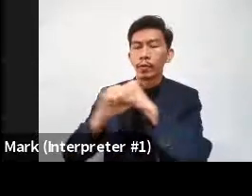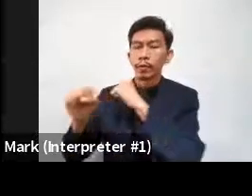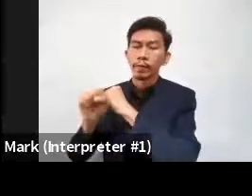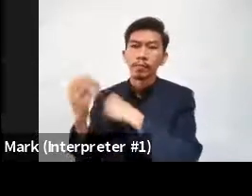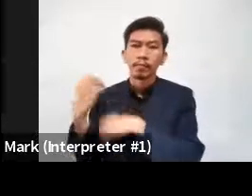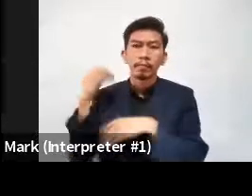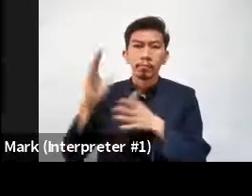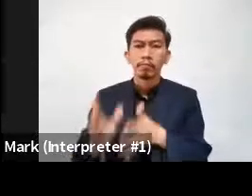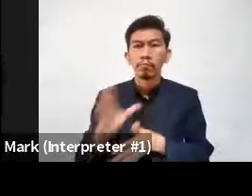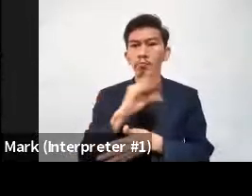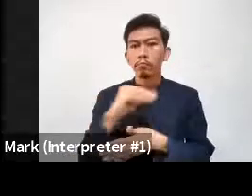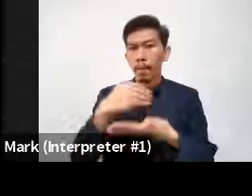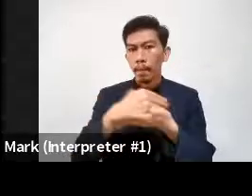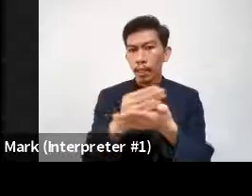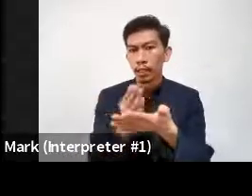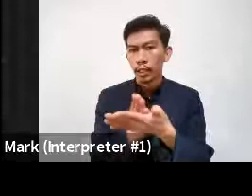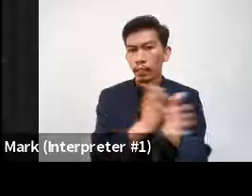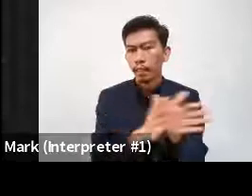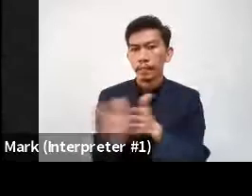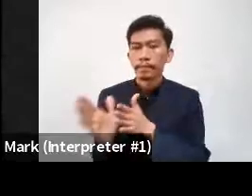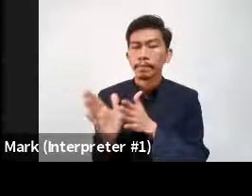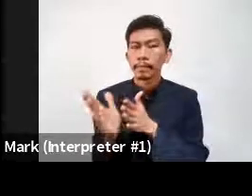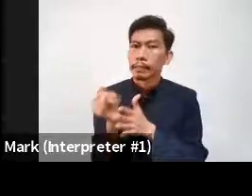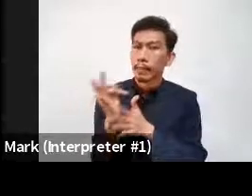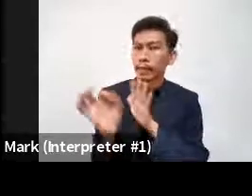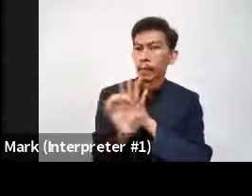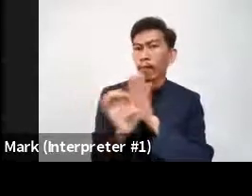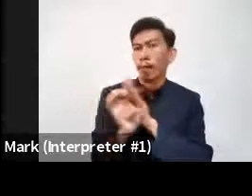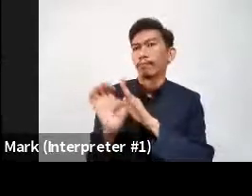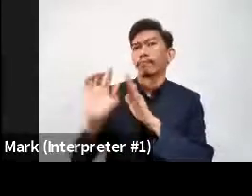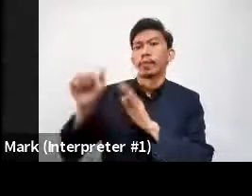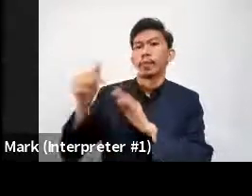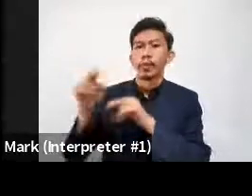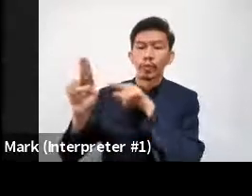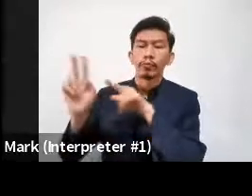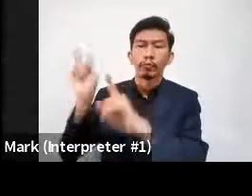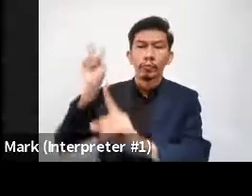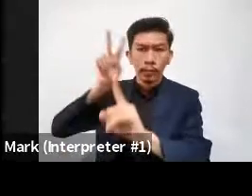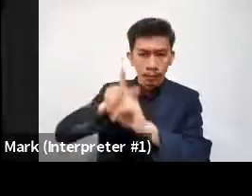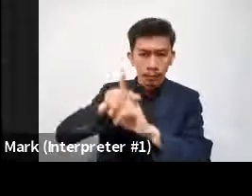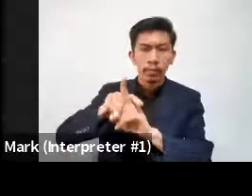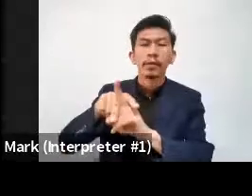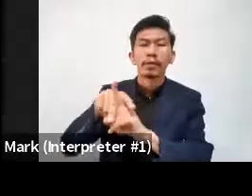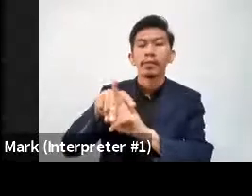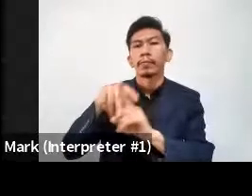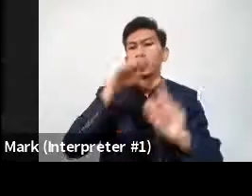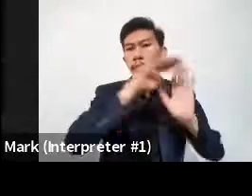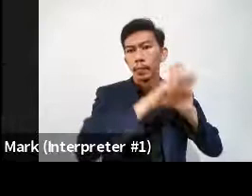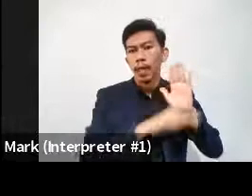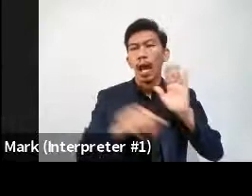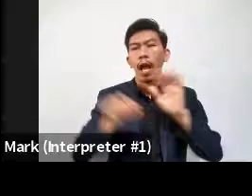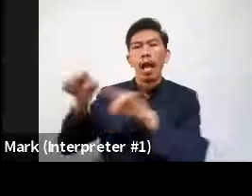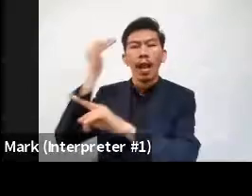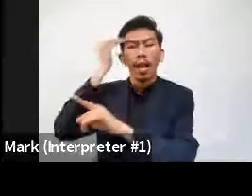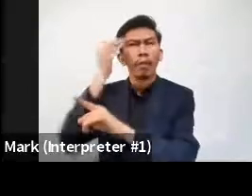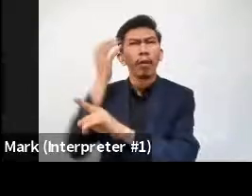An indicative budget plan, just in case they want to implement which of this, so that they know how much they will have